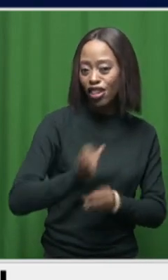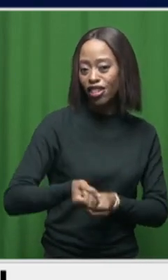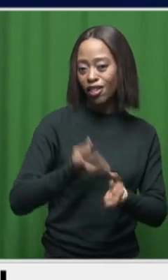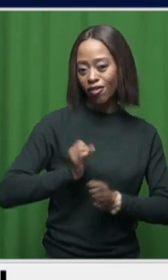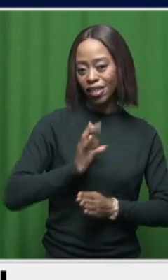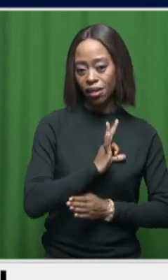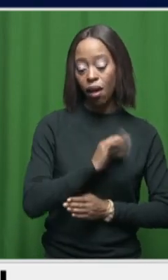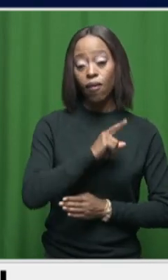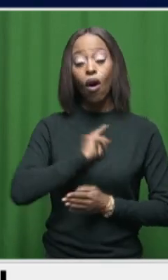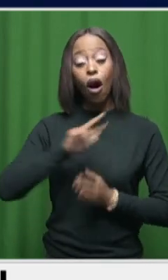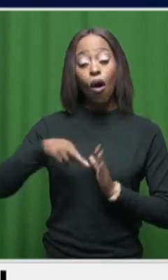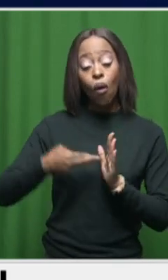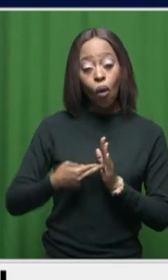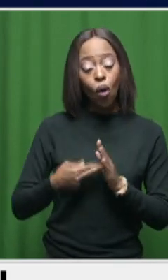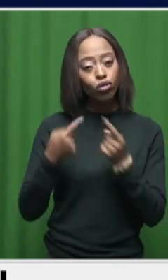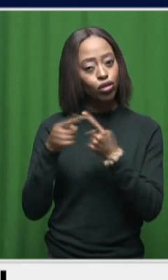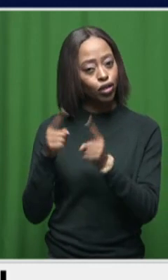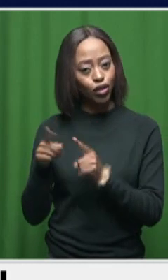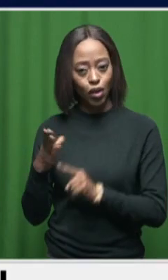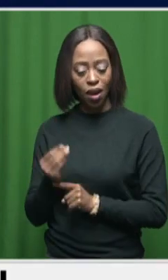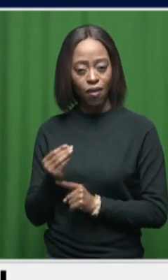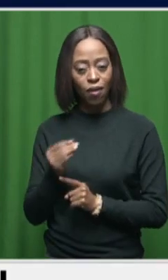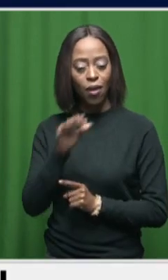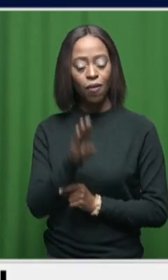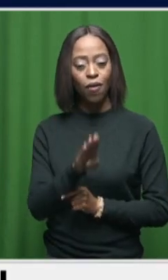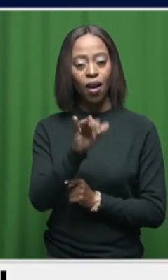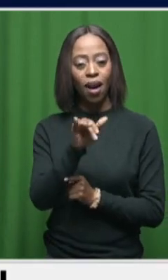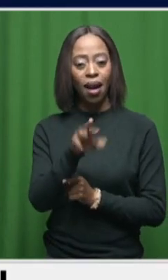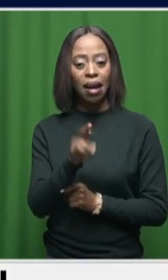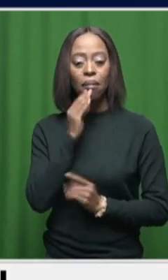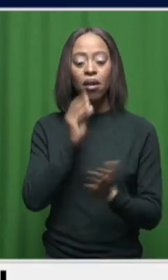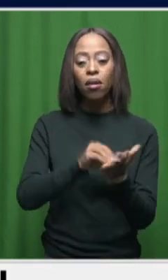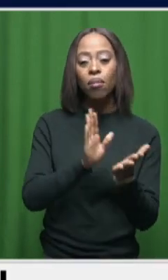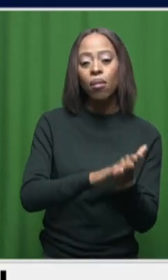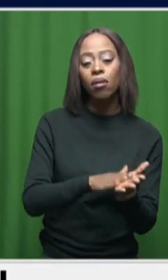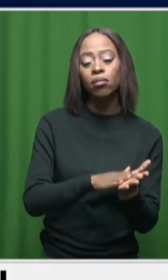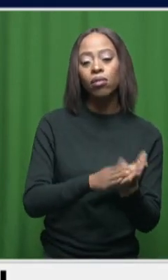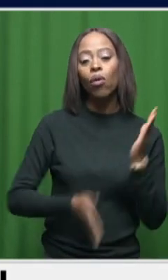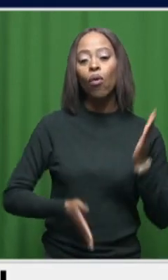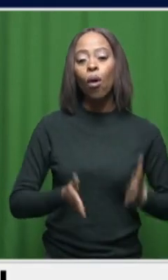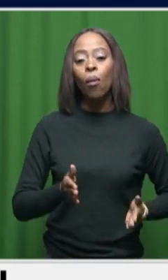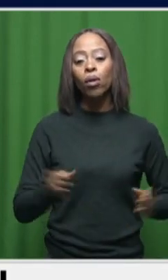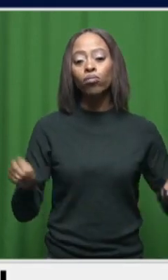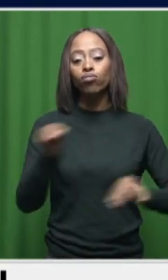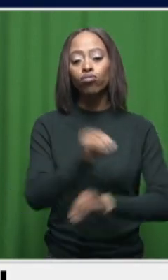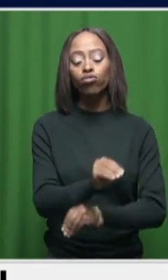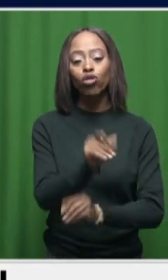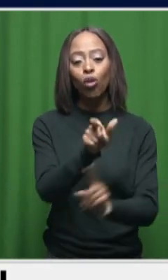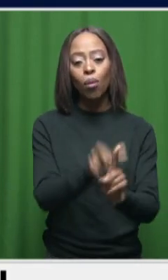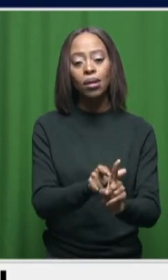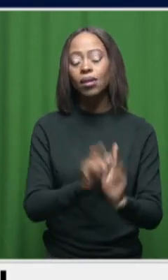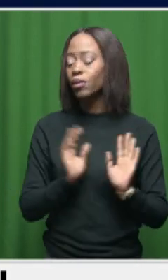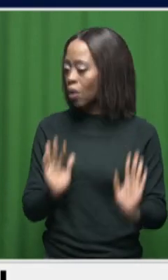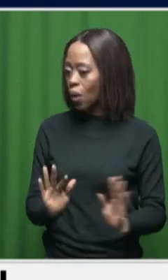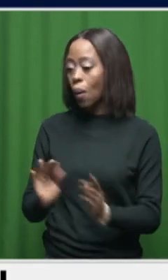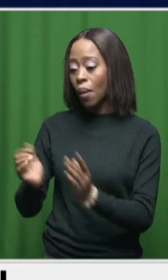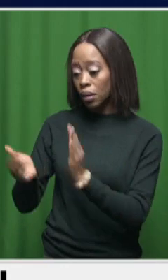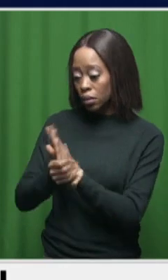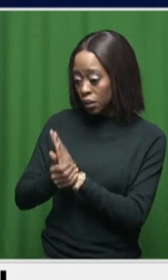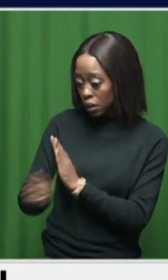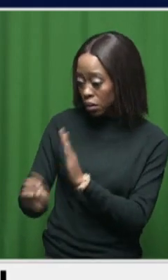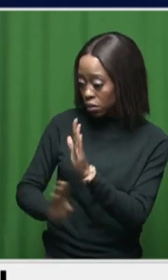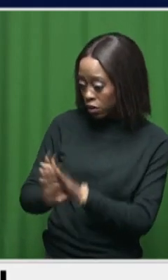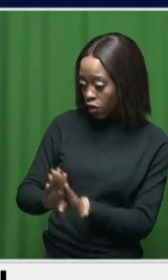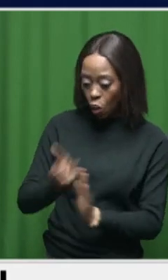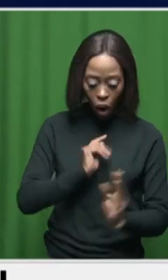roles involved when we talk about robotics. It's not necessarily just putting in a robot where human used to be, but it's upskilling and reskilling that person to either manage